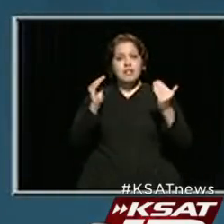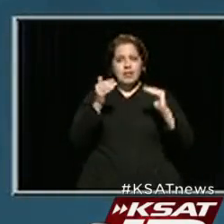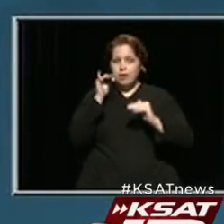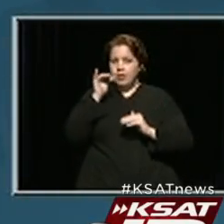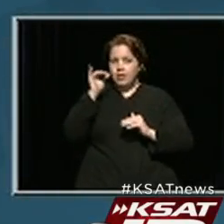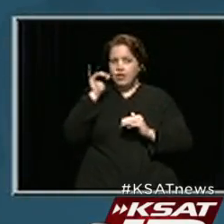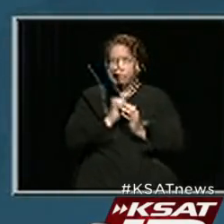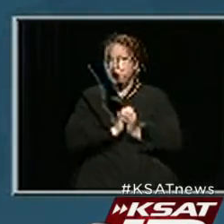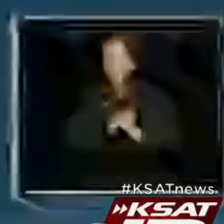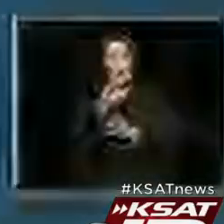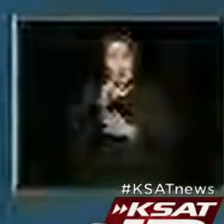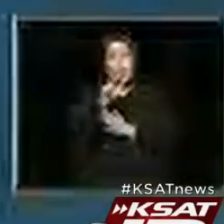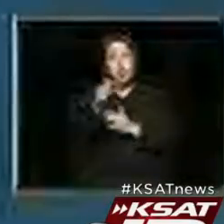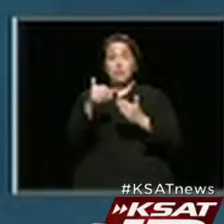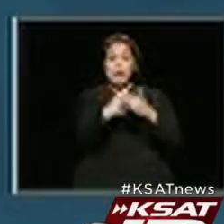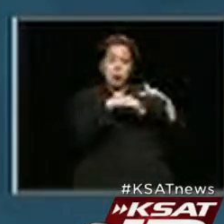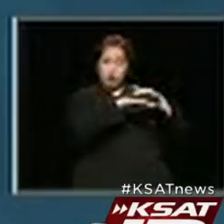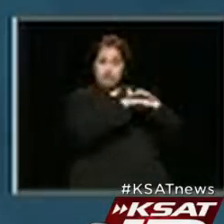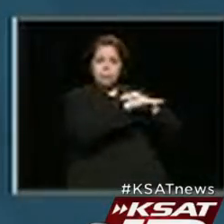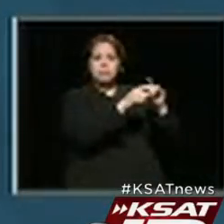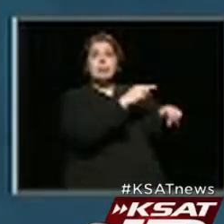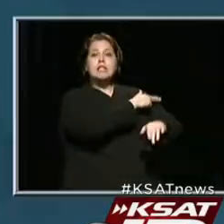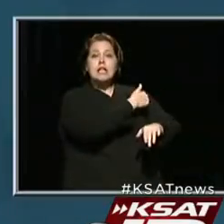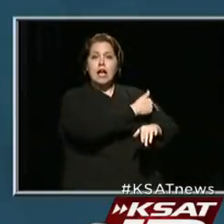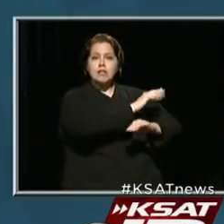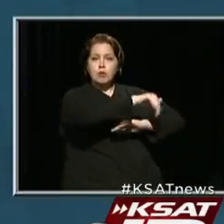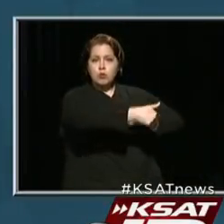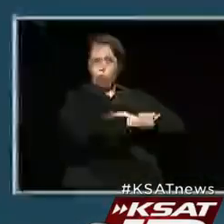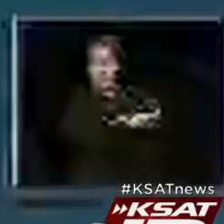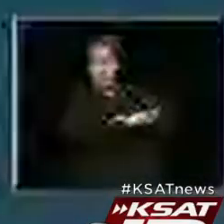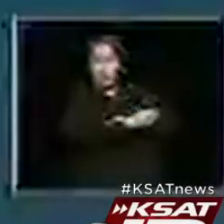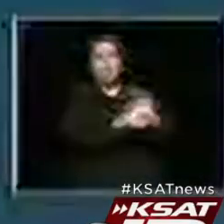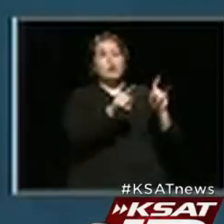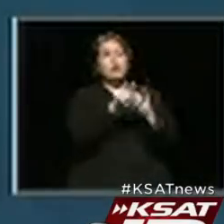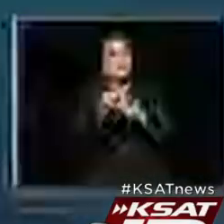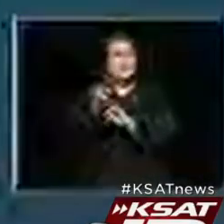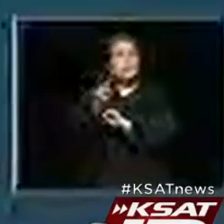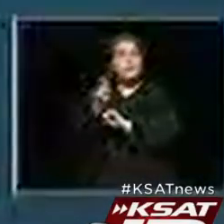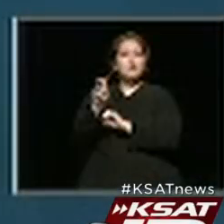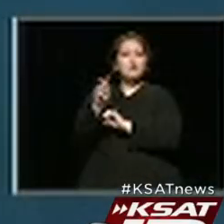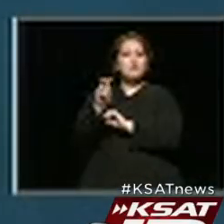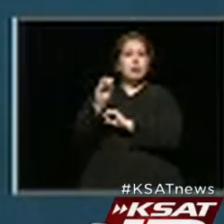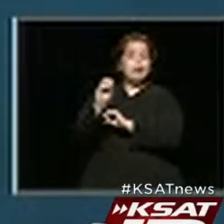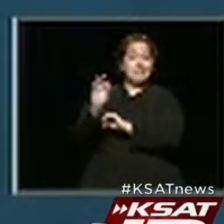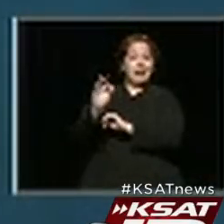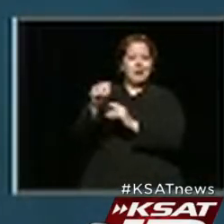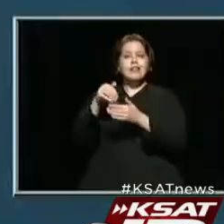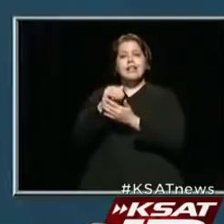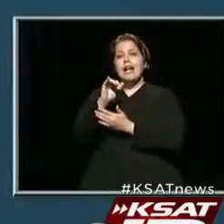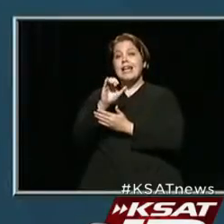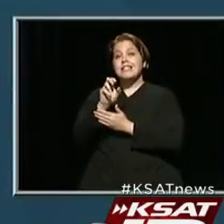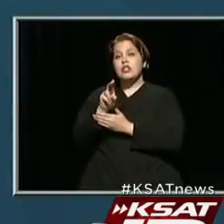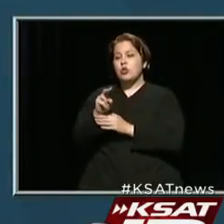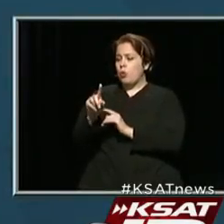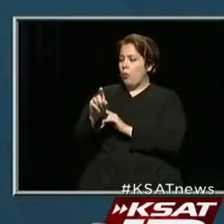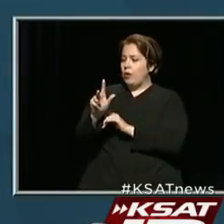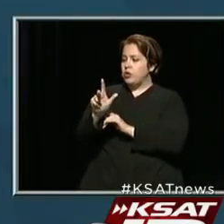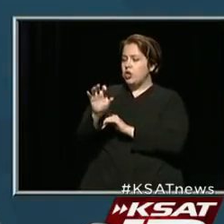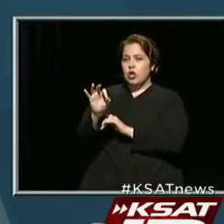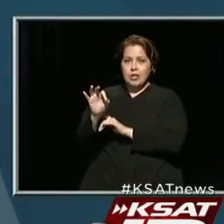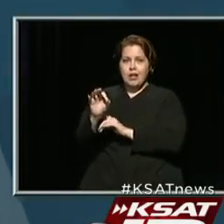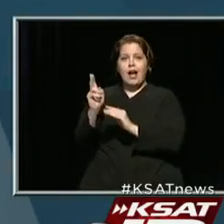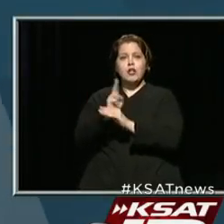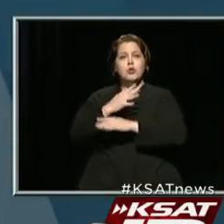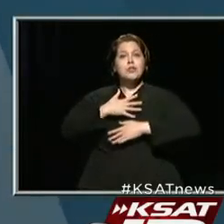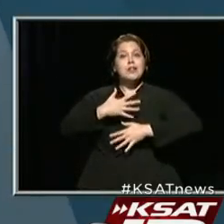yesterday. 33 new admissions to the hospitals overnight, as well as 209 in the ICU and 139